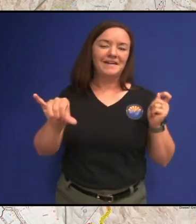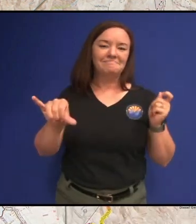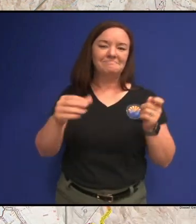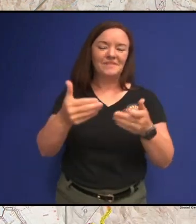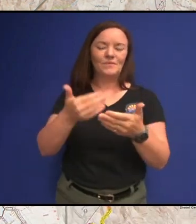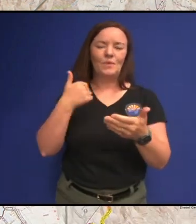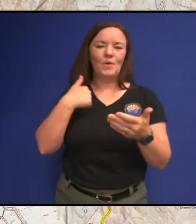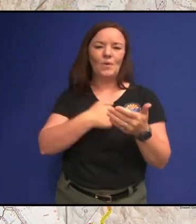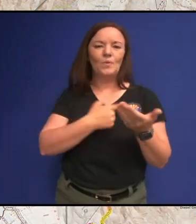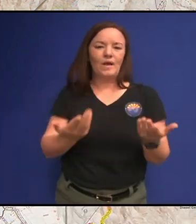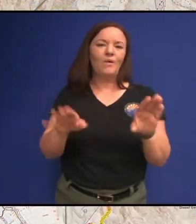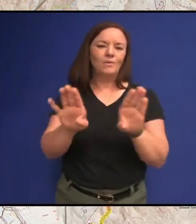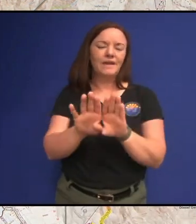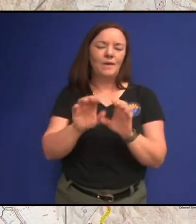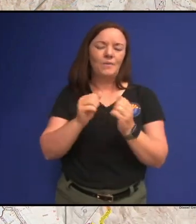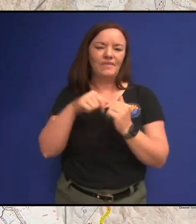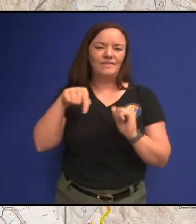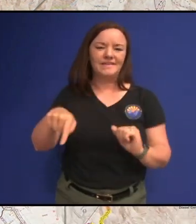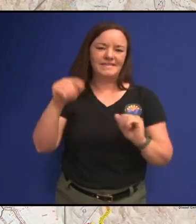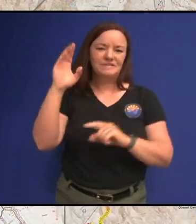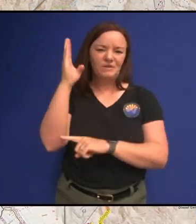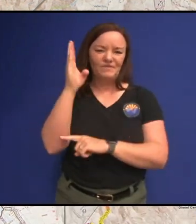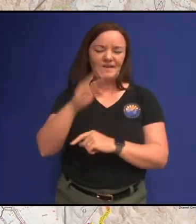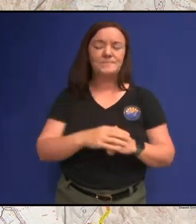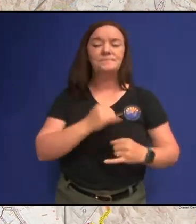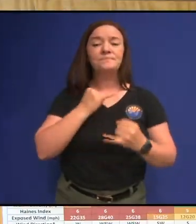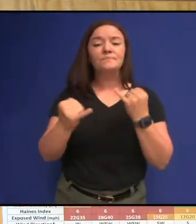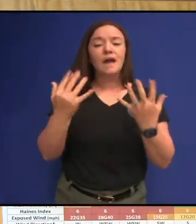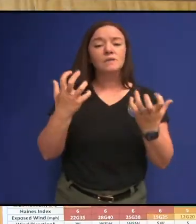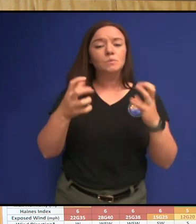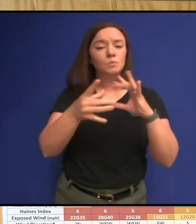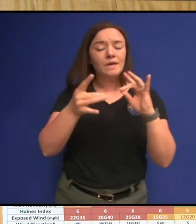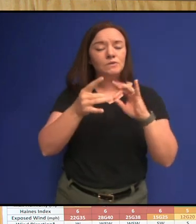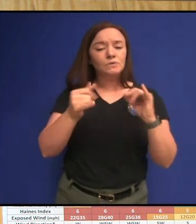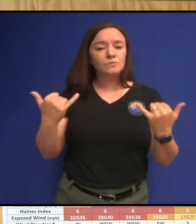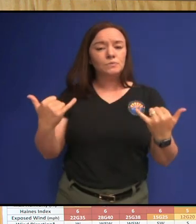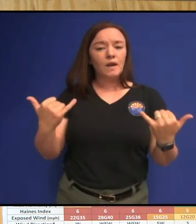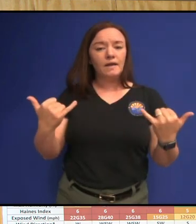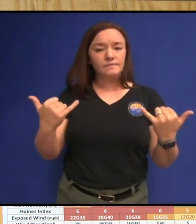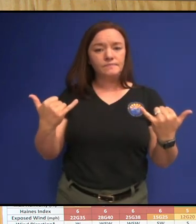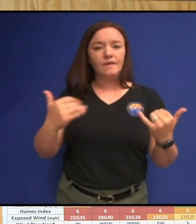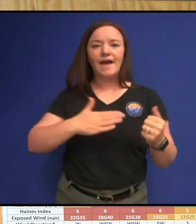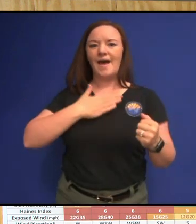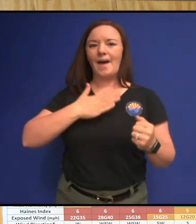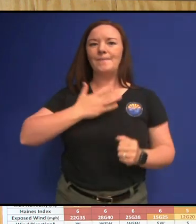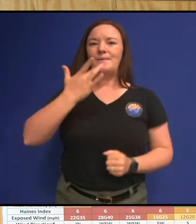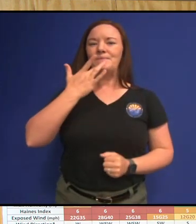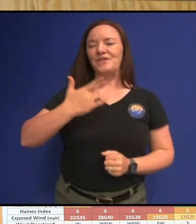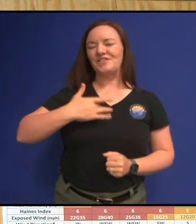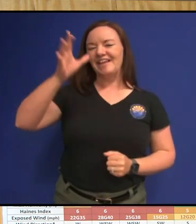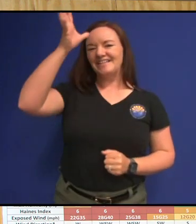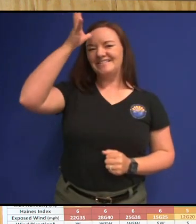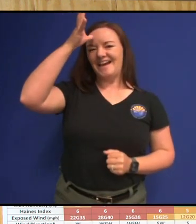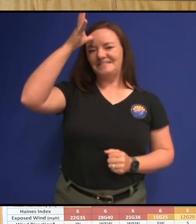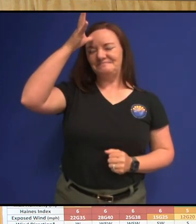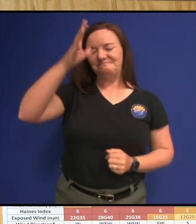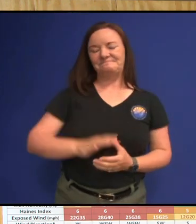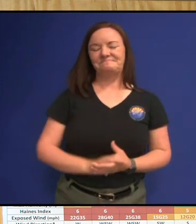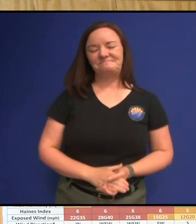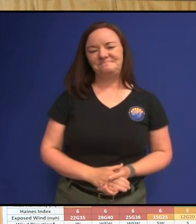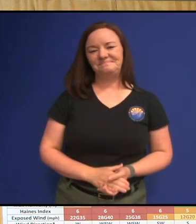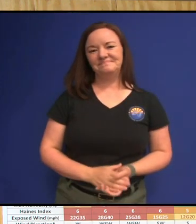we close out with this briefing. The last thing I wanted to say today is happy birthday, Dad. Today,